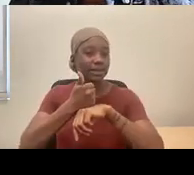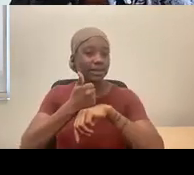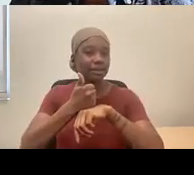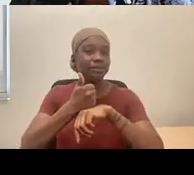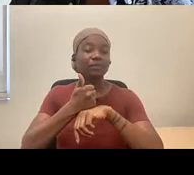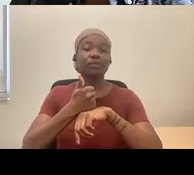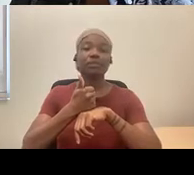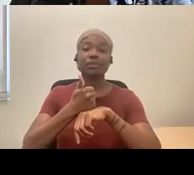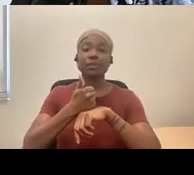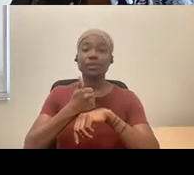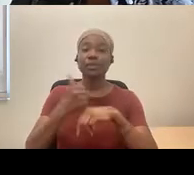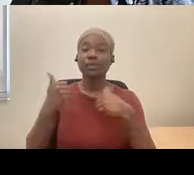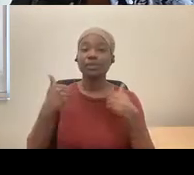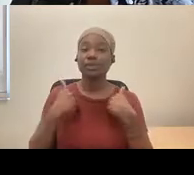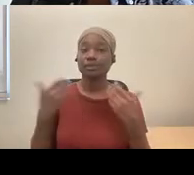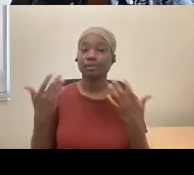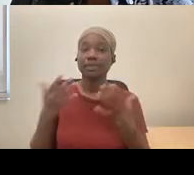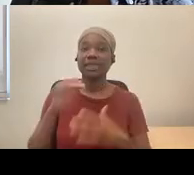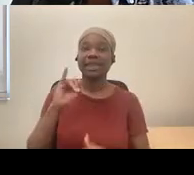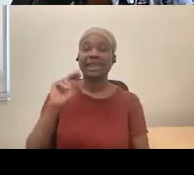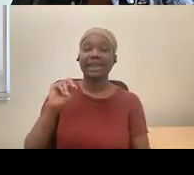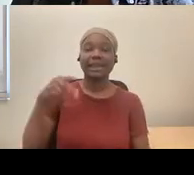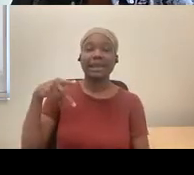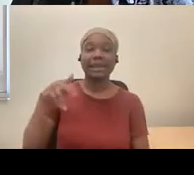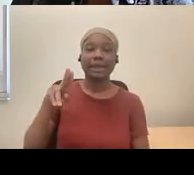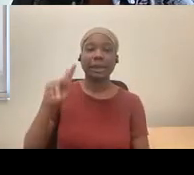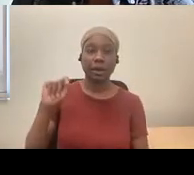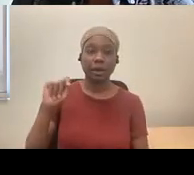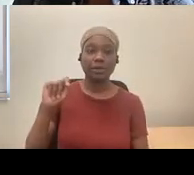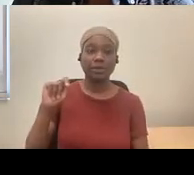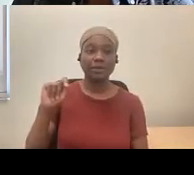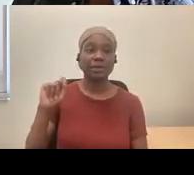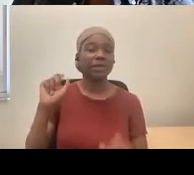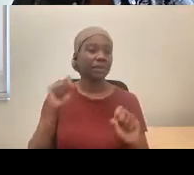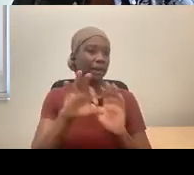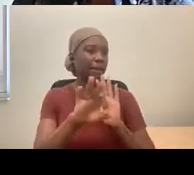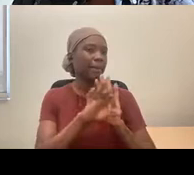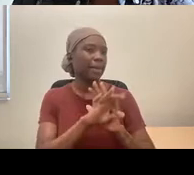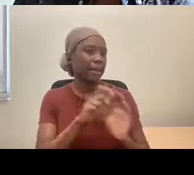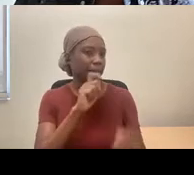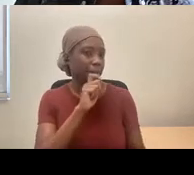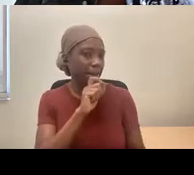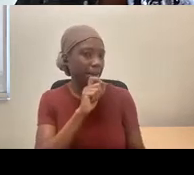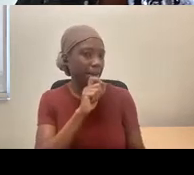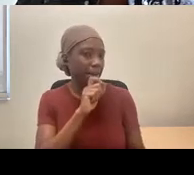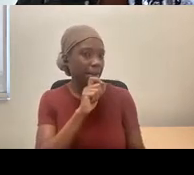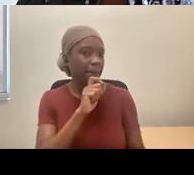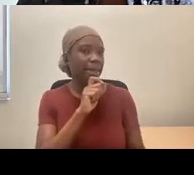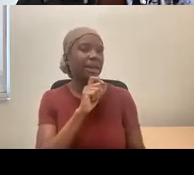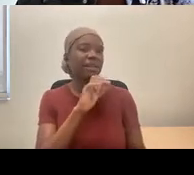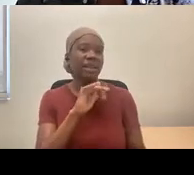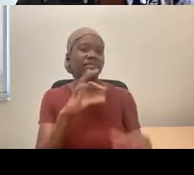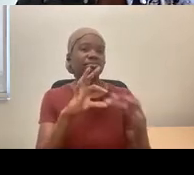there's a setting called input, and you can choose a microphone that's attached to your